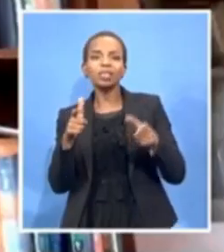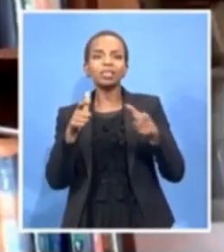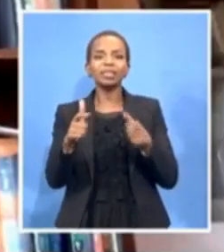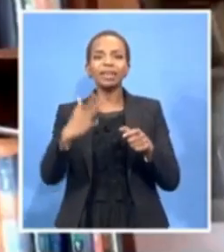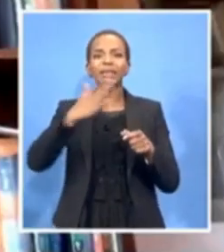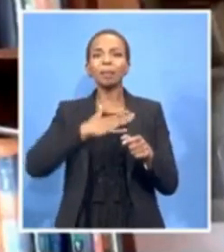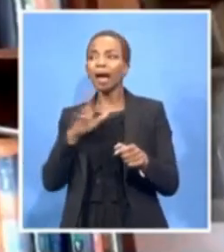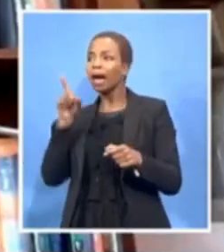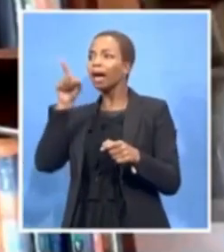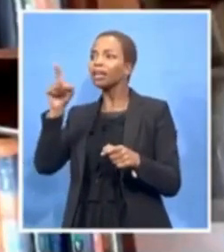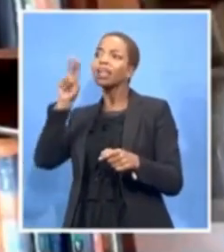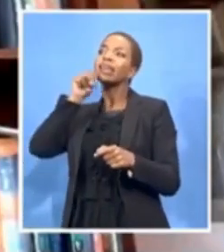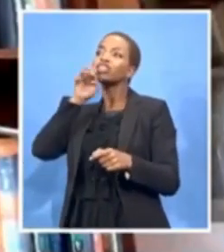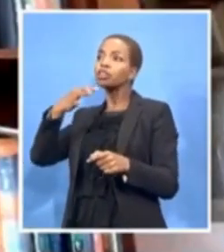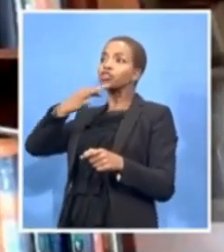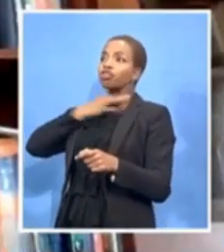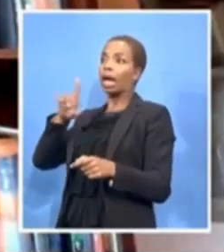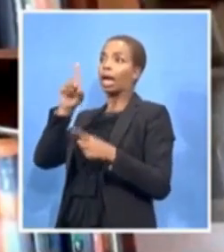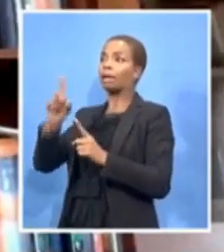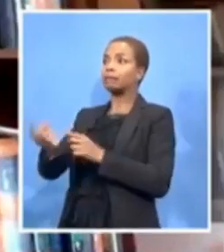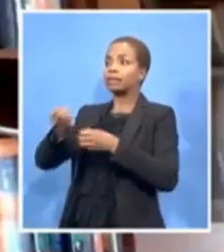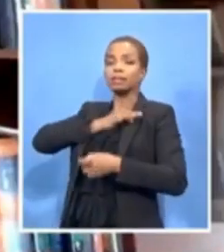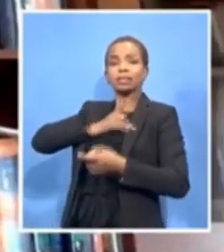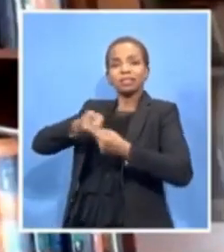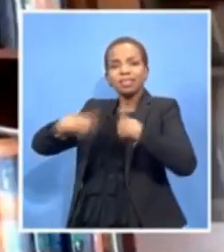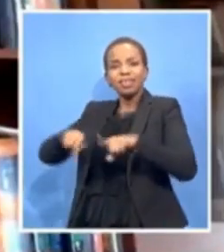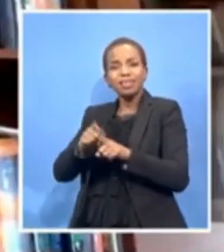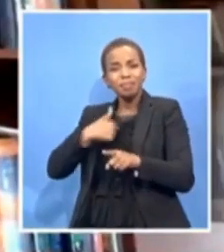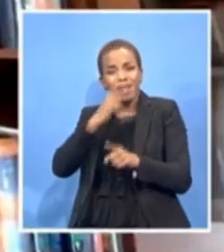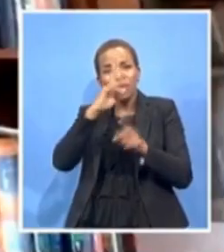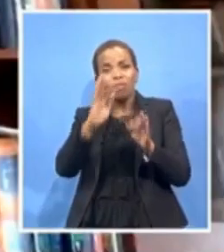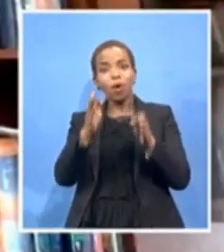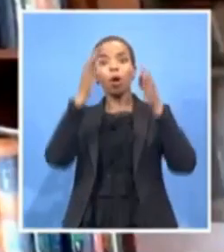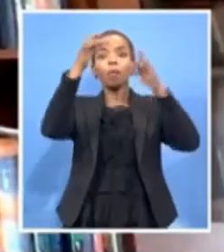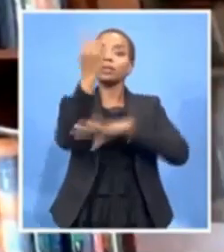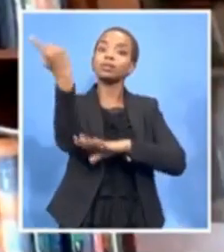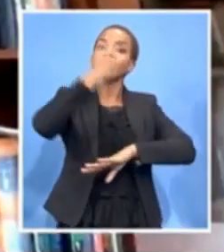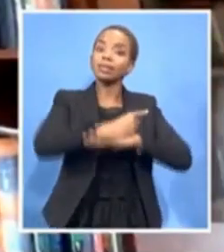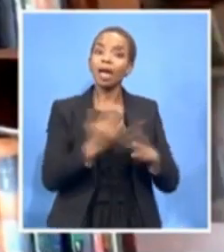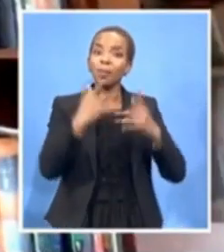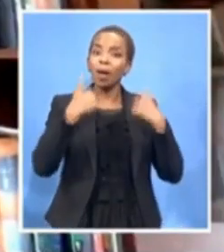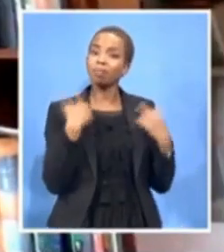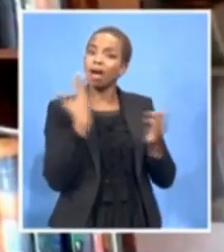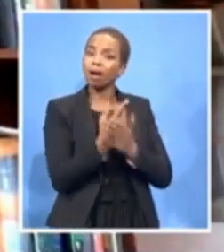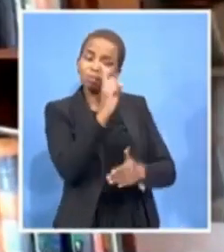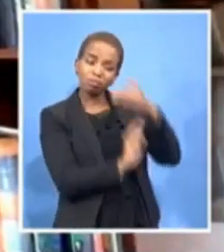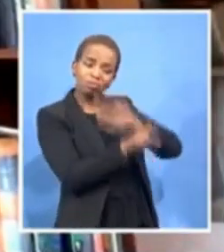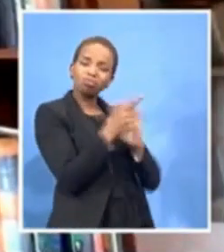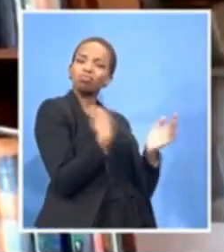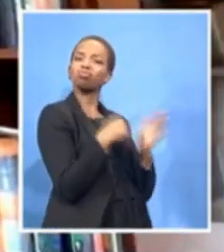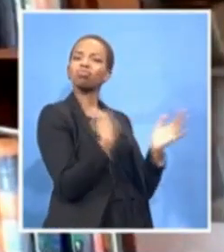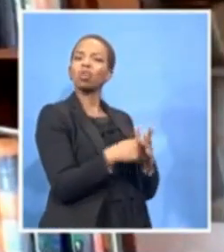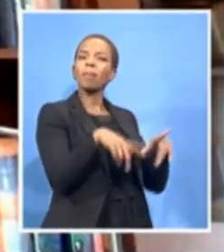forward to the day when I can set shop in Cape Town and nothing happens. And that is how I understand